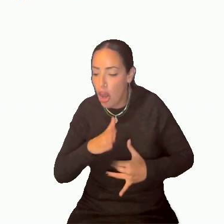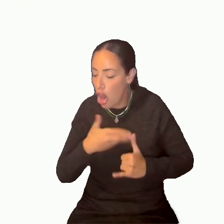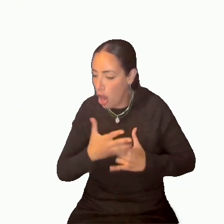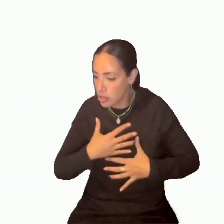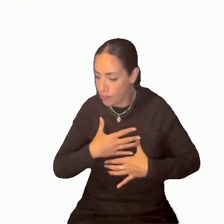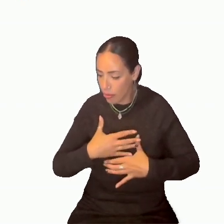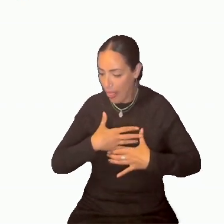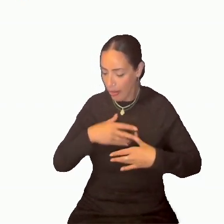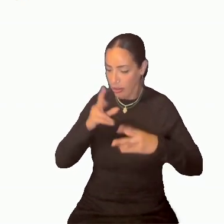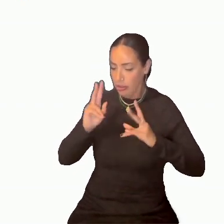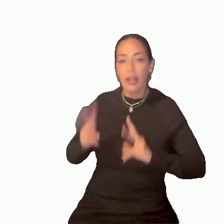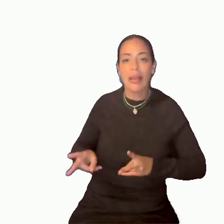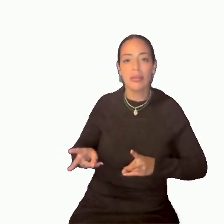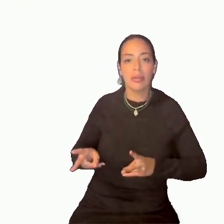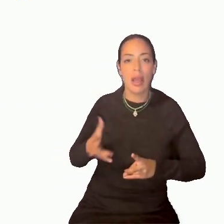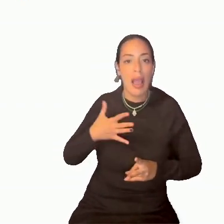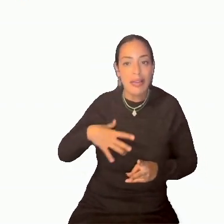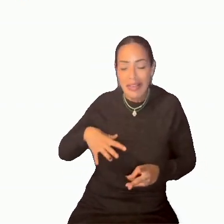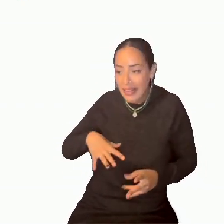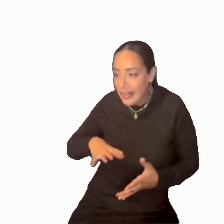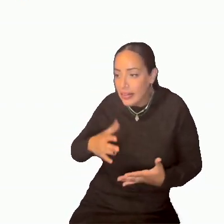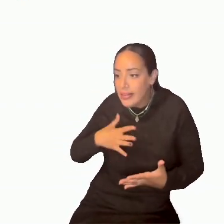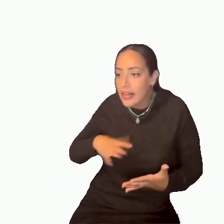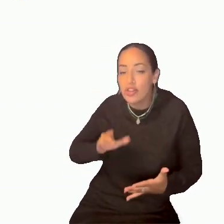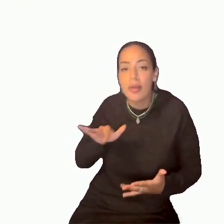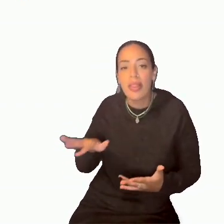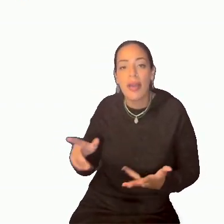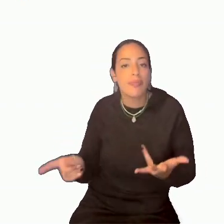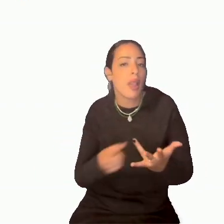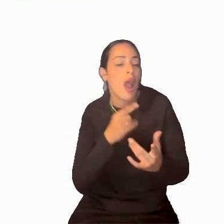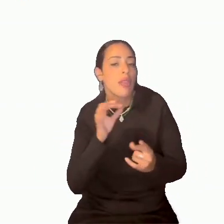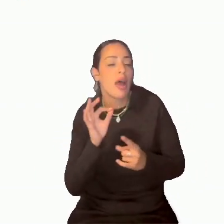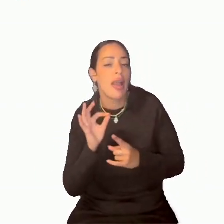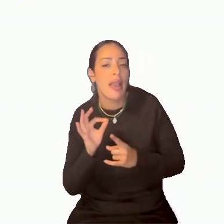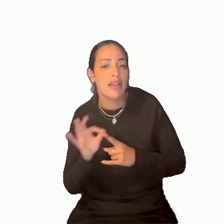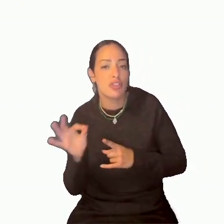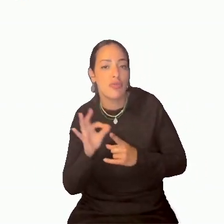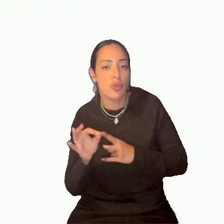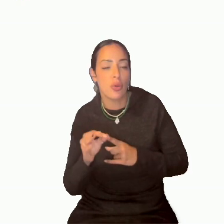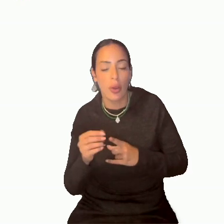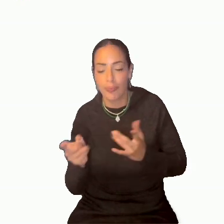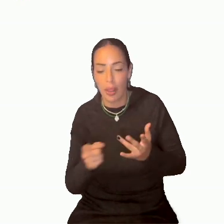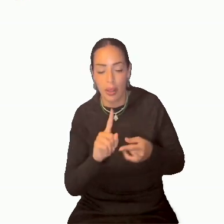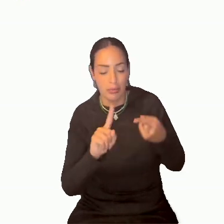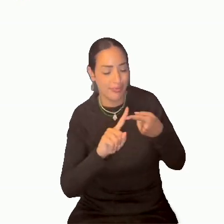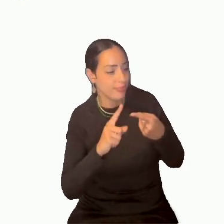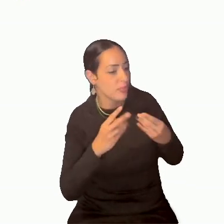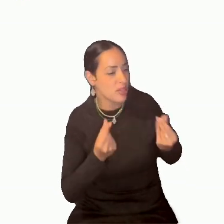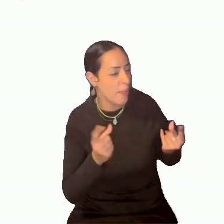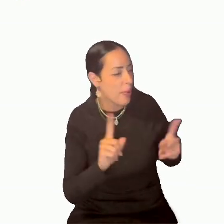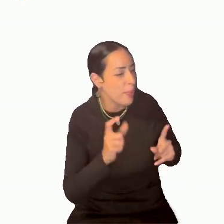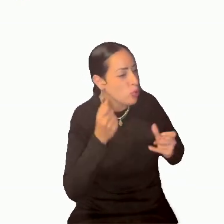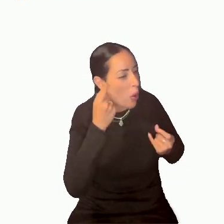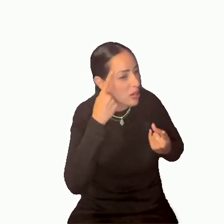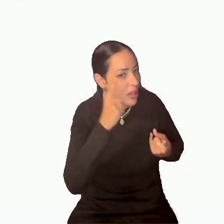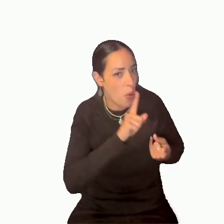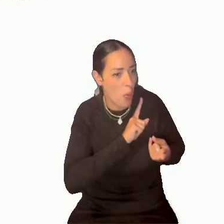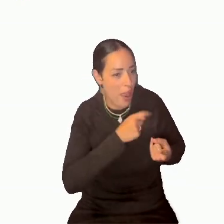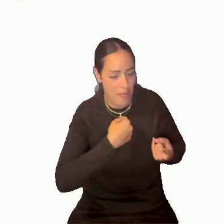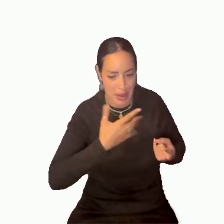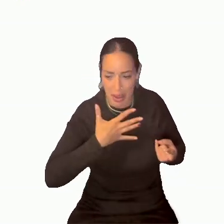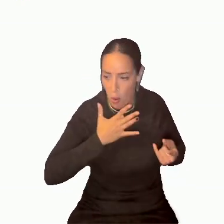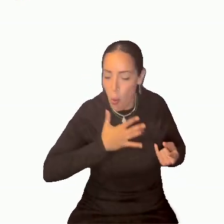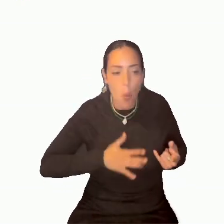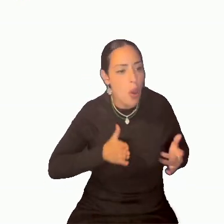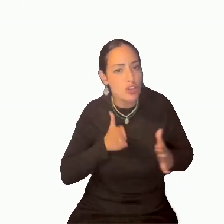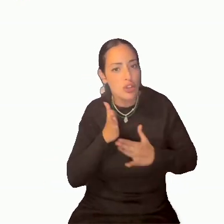breath. I need to be there." In another interview, another bereaved mother said, "Some people can't understand why I wanted to go